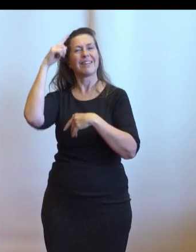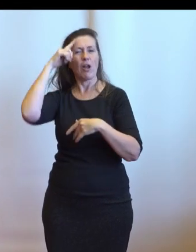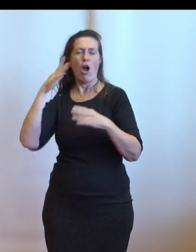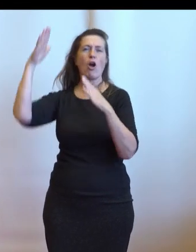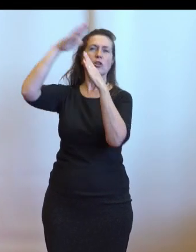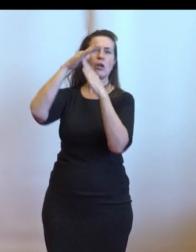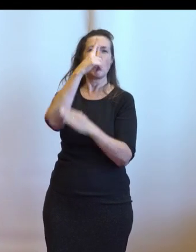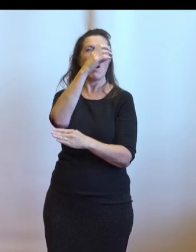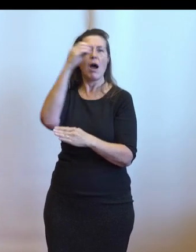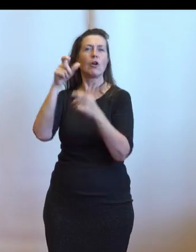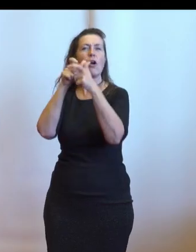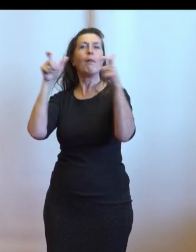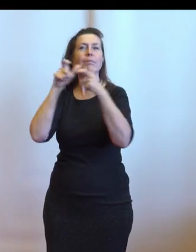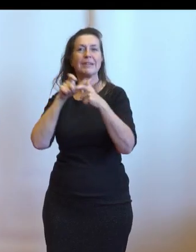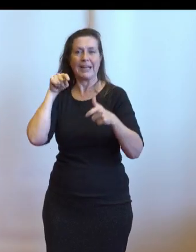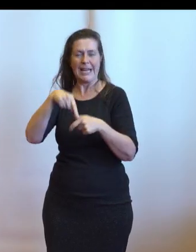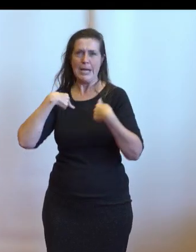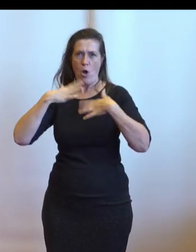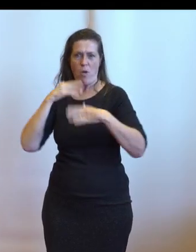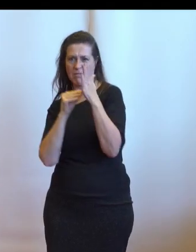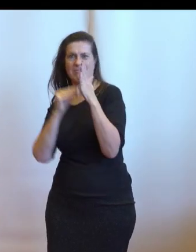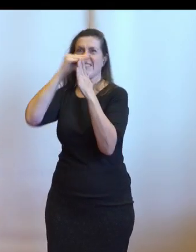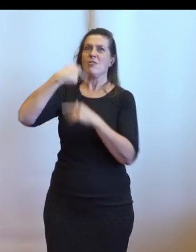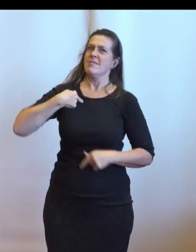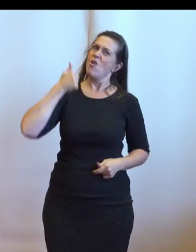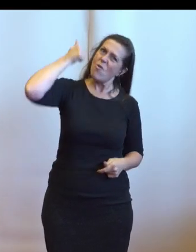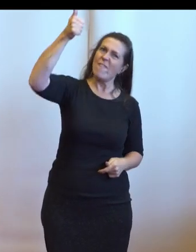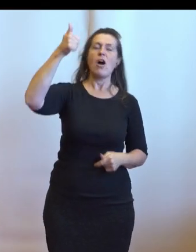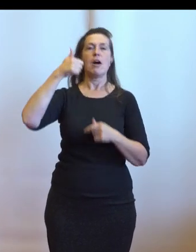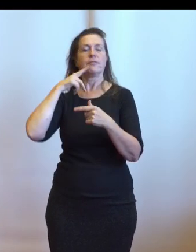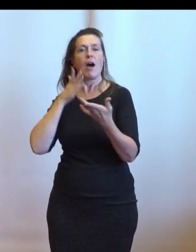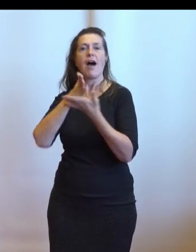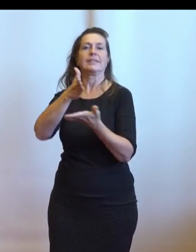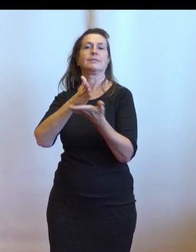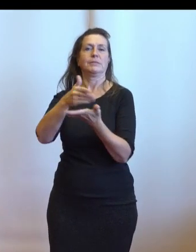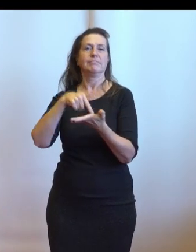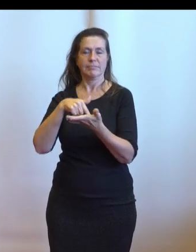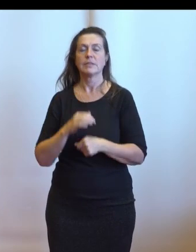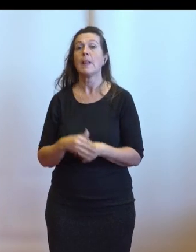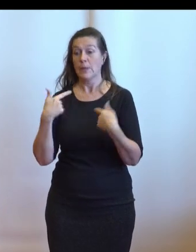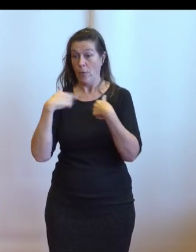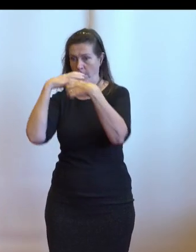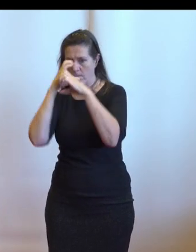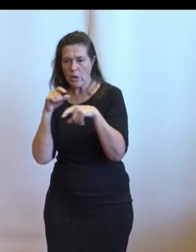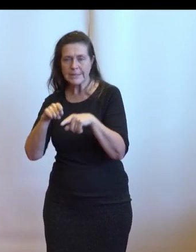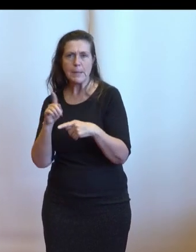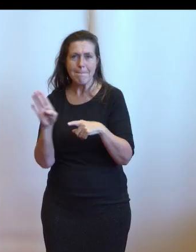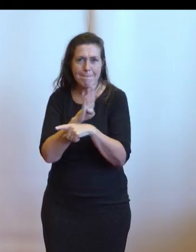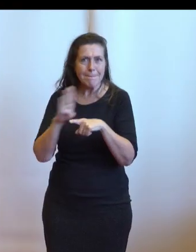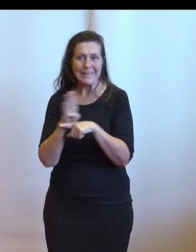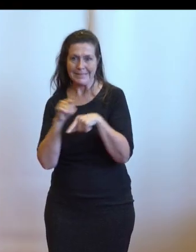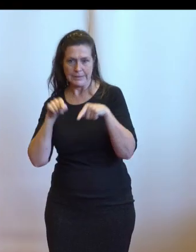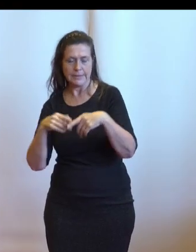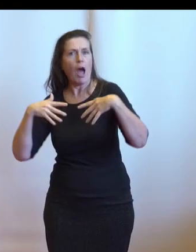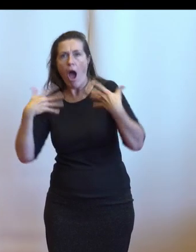shortly. But what I found interesting from today's session so far is the focus on the business case and how it's been